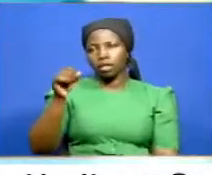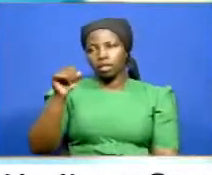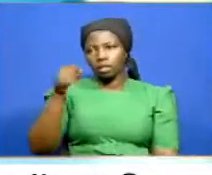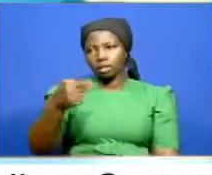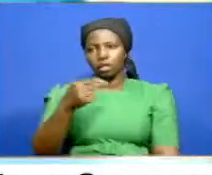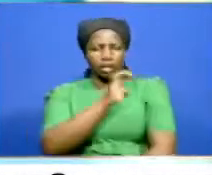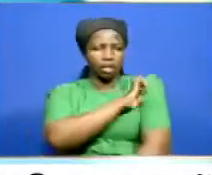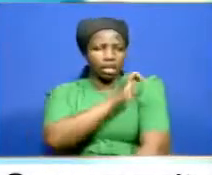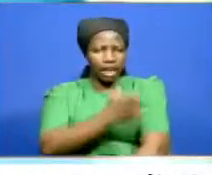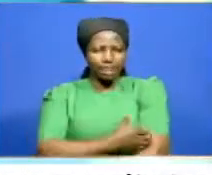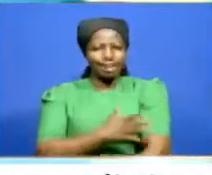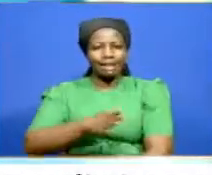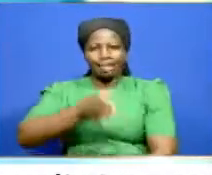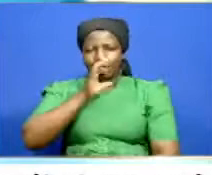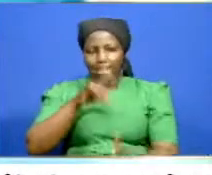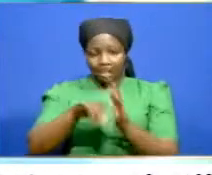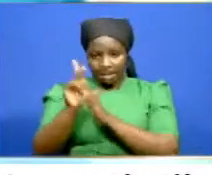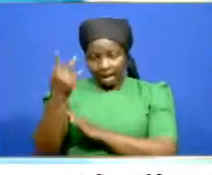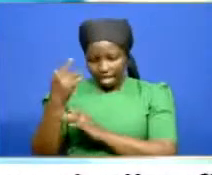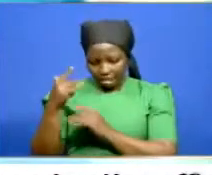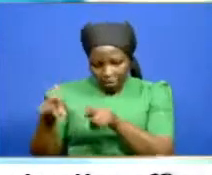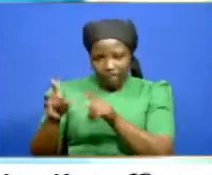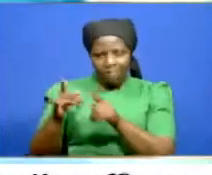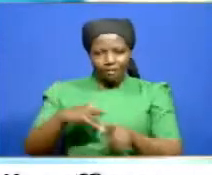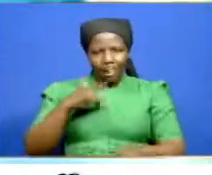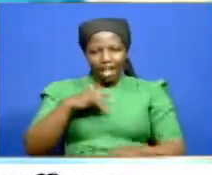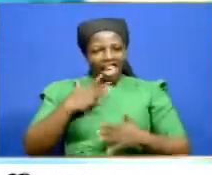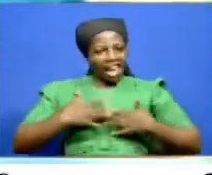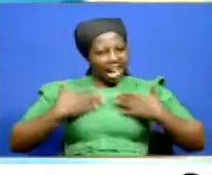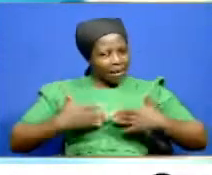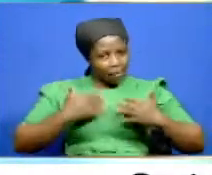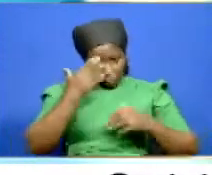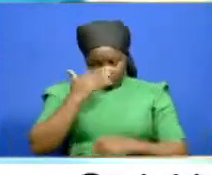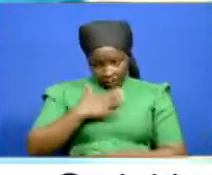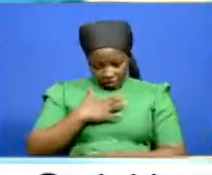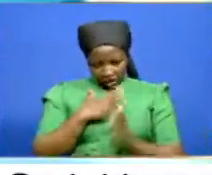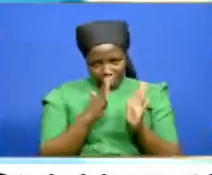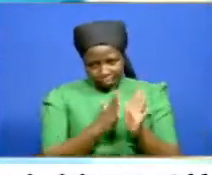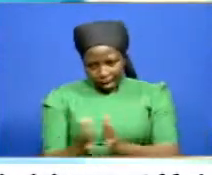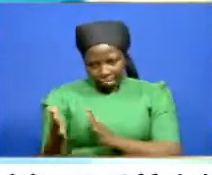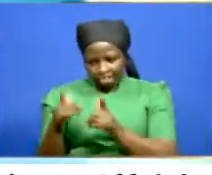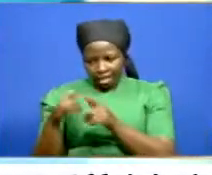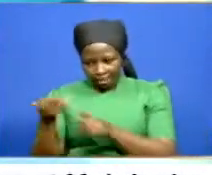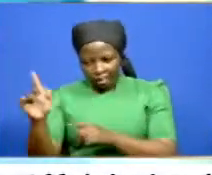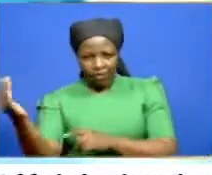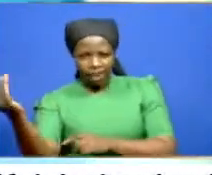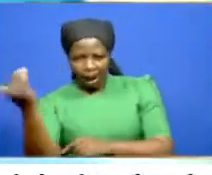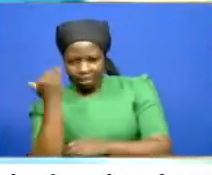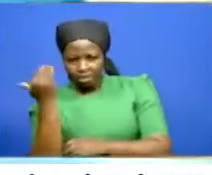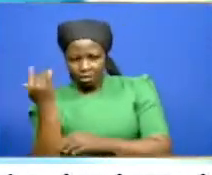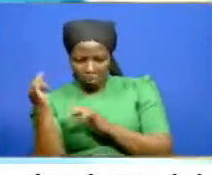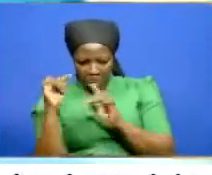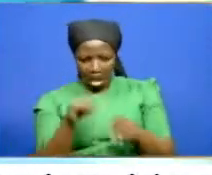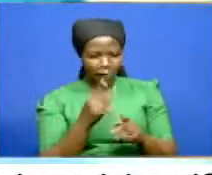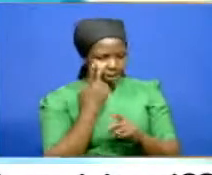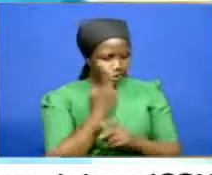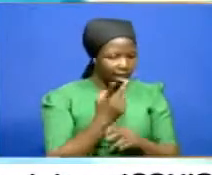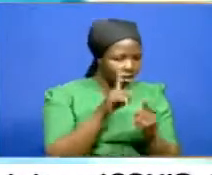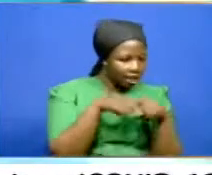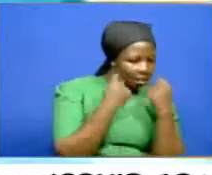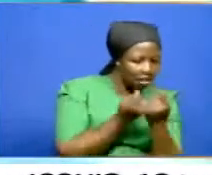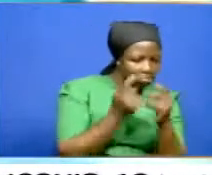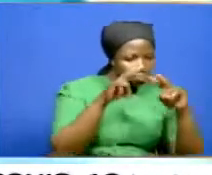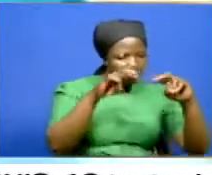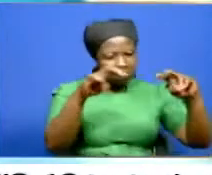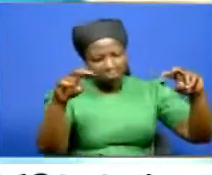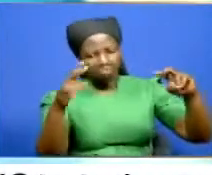by our structure, and they requested to come on board so that they can, you know, have a view, have a look at our team and all that. They came and